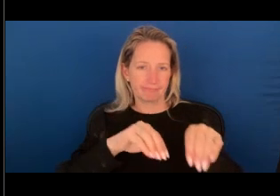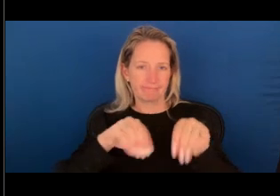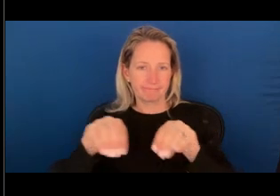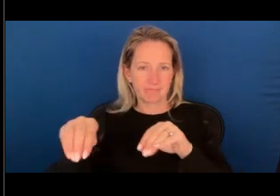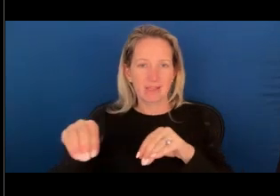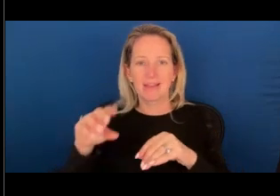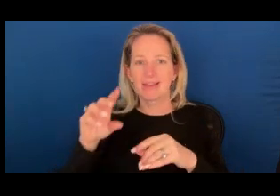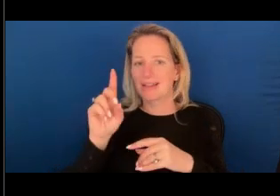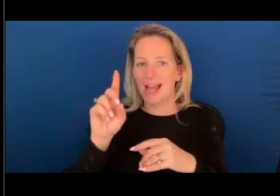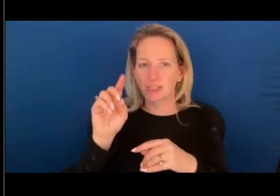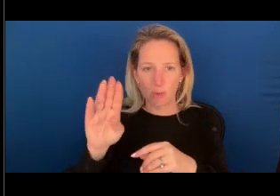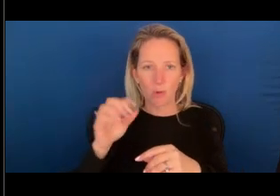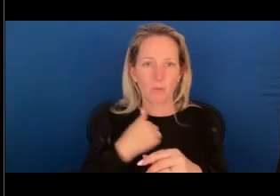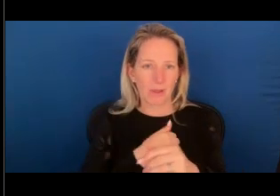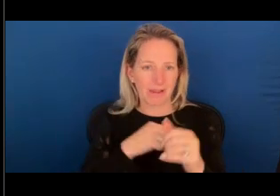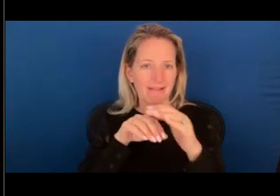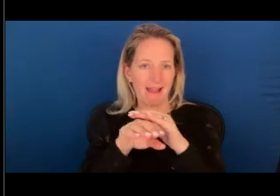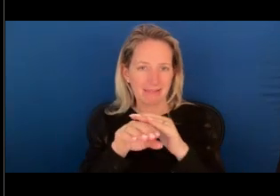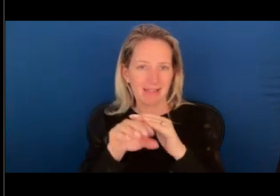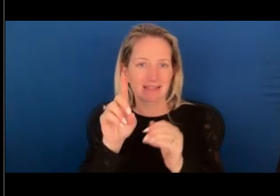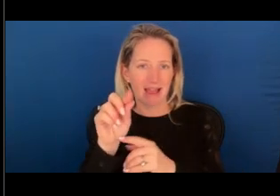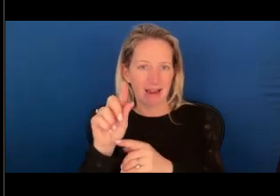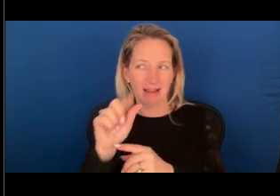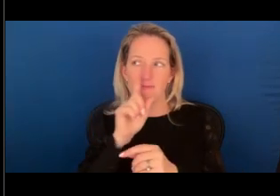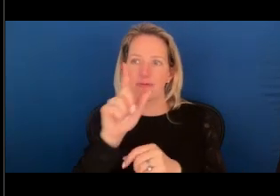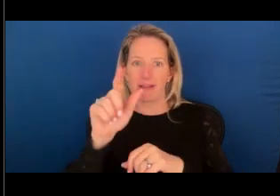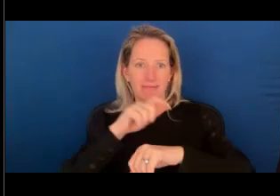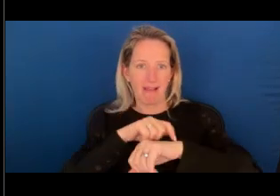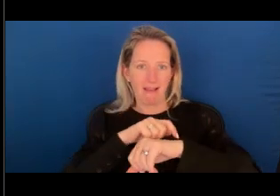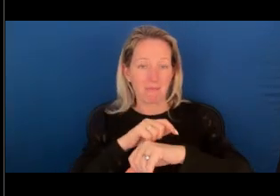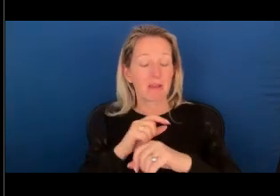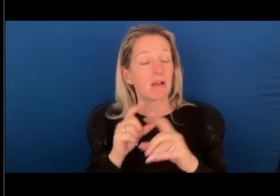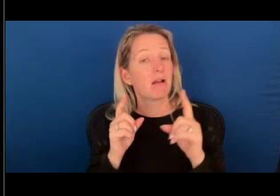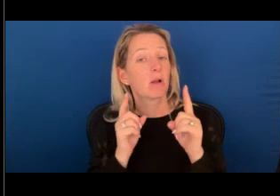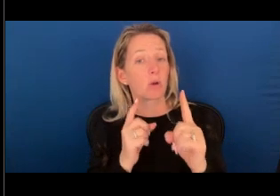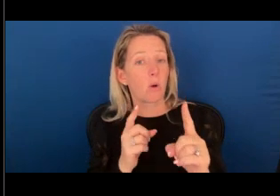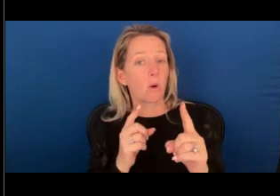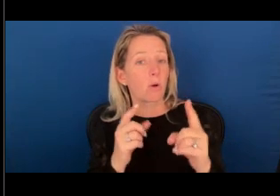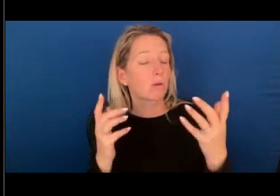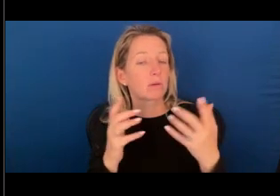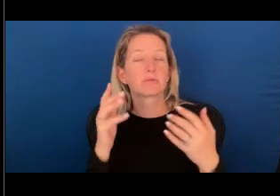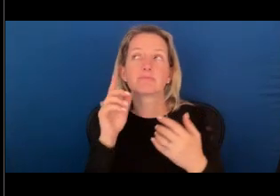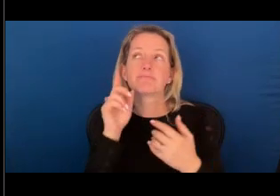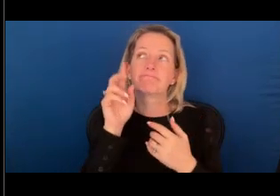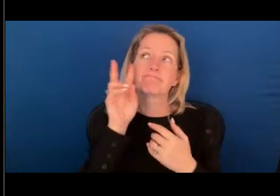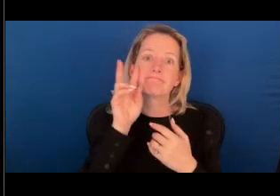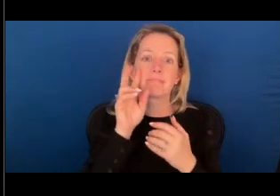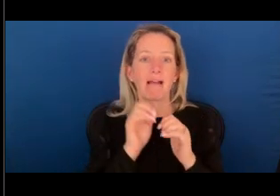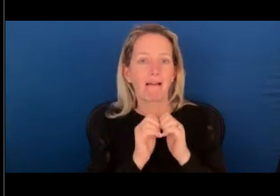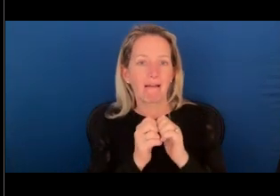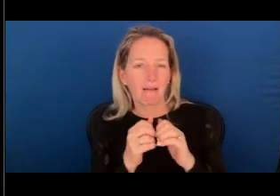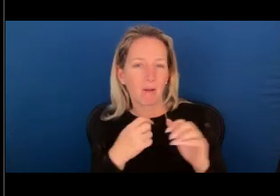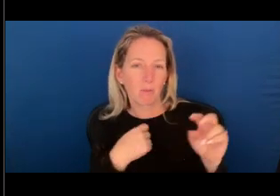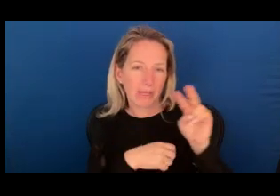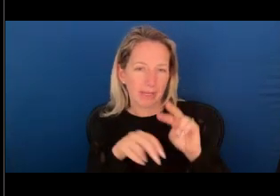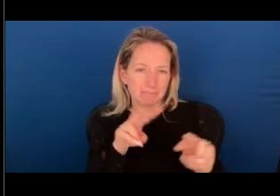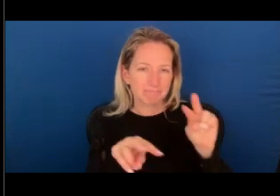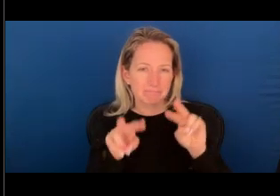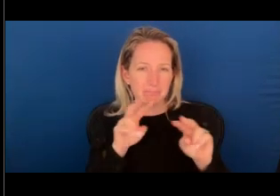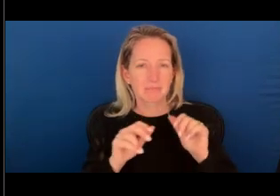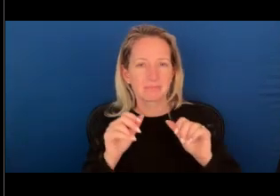dashboards where we can access the data in real time, and the goal is to see how we can see the performance of these systems. Next